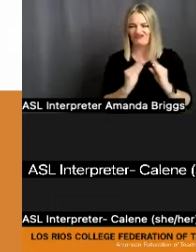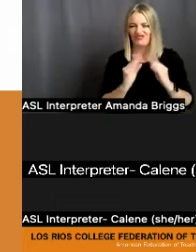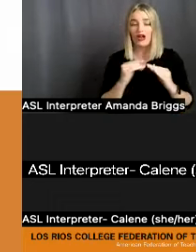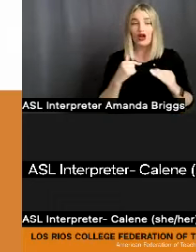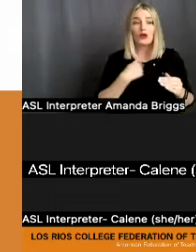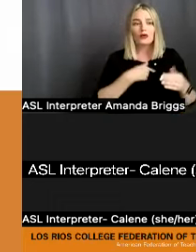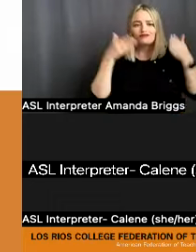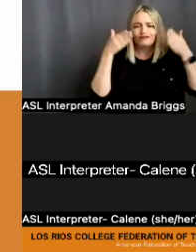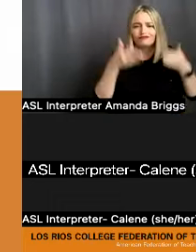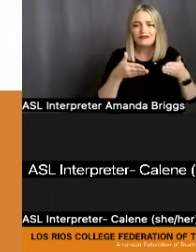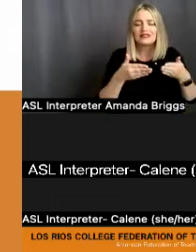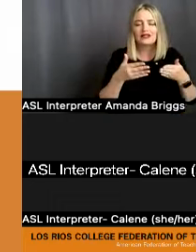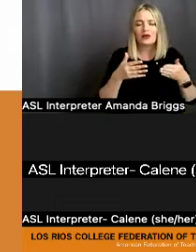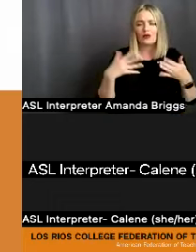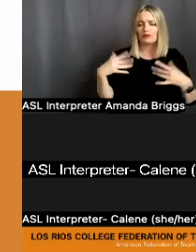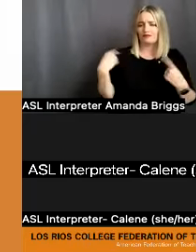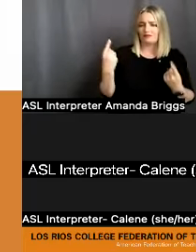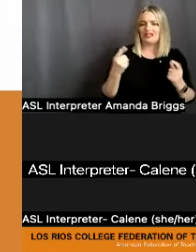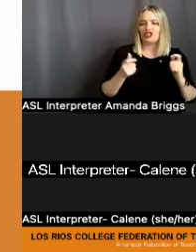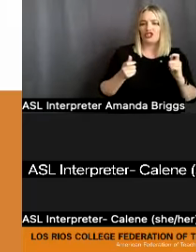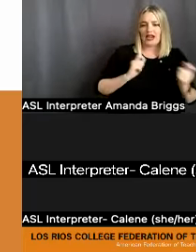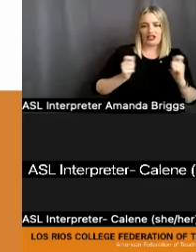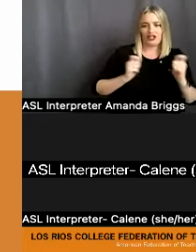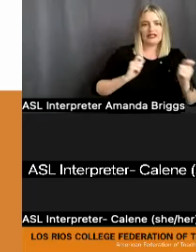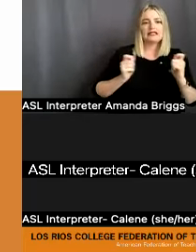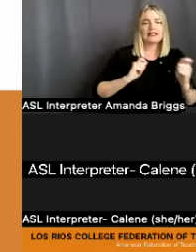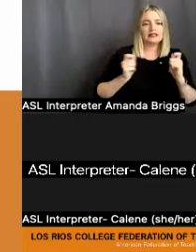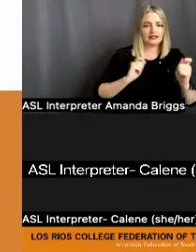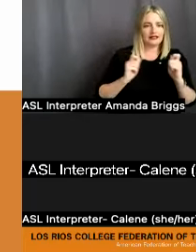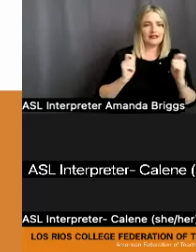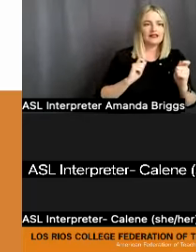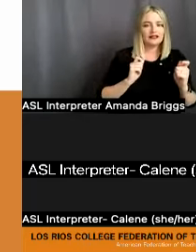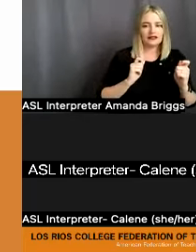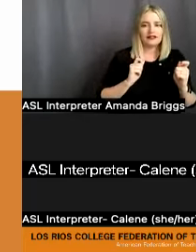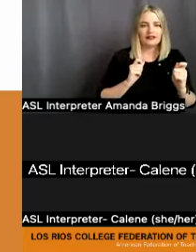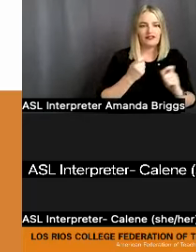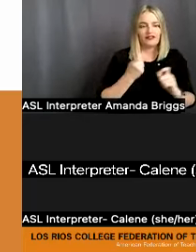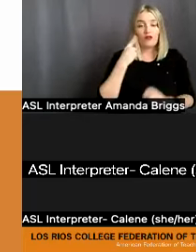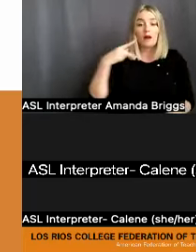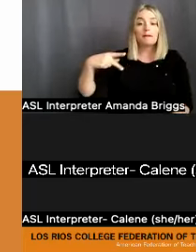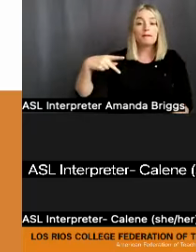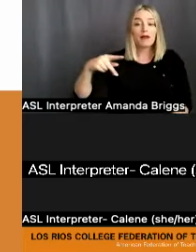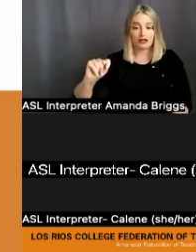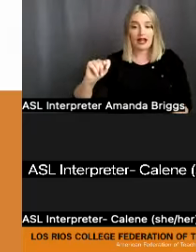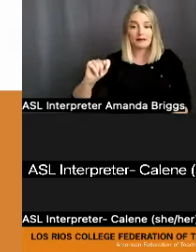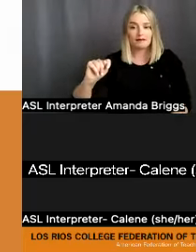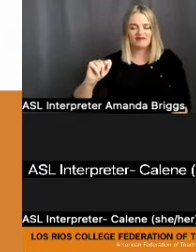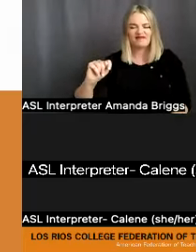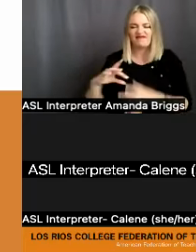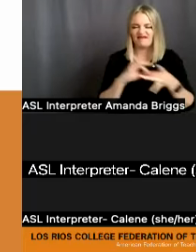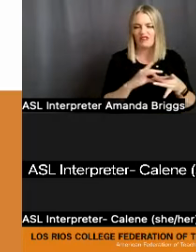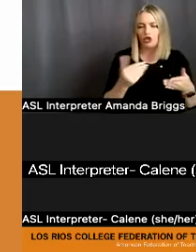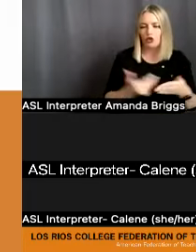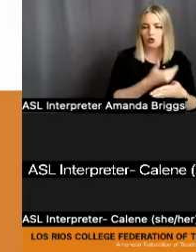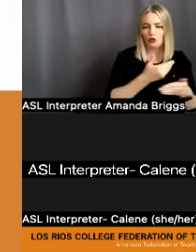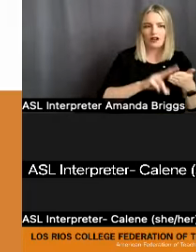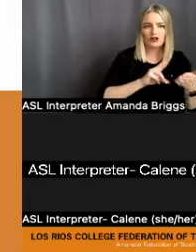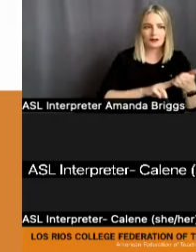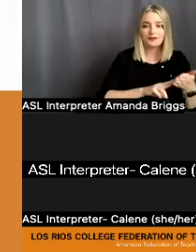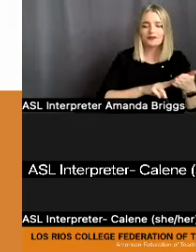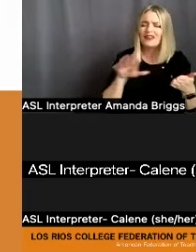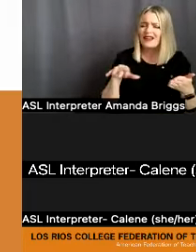on changes that were made to the for part-timers relative to the new contract. Last week, I